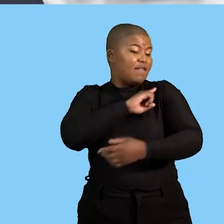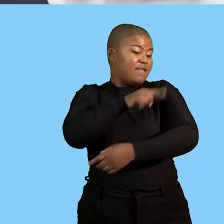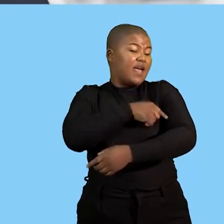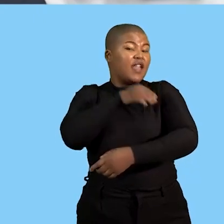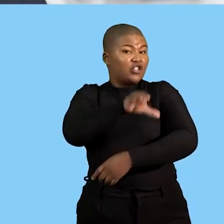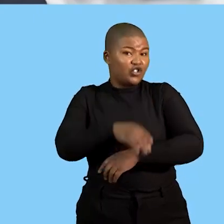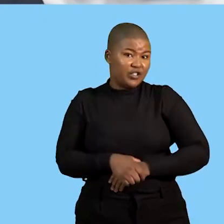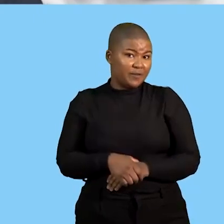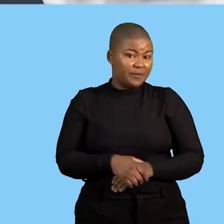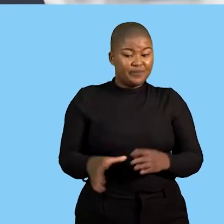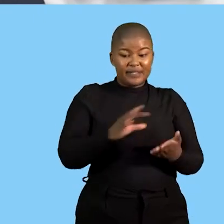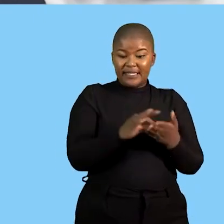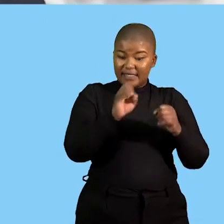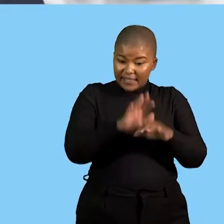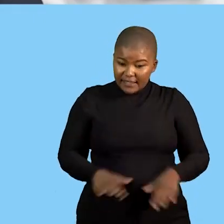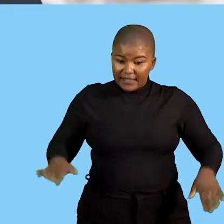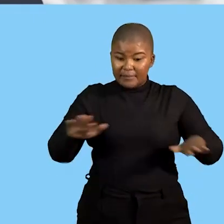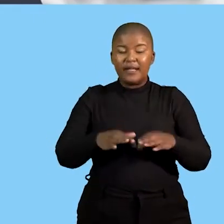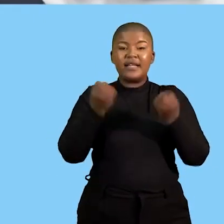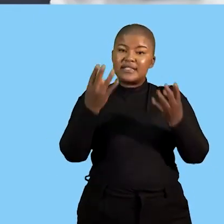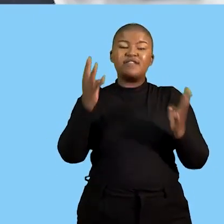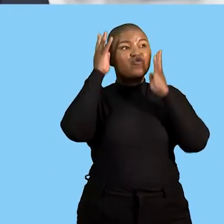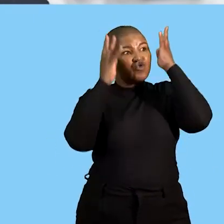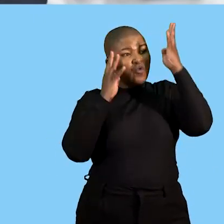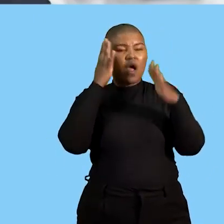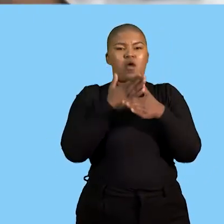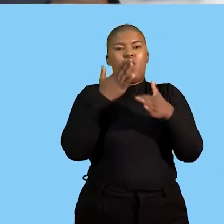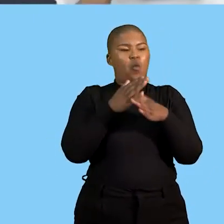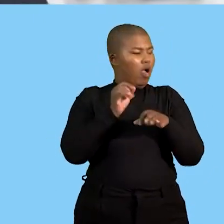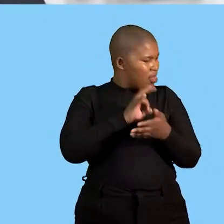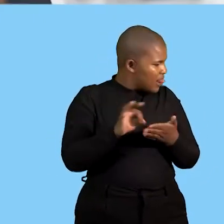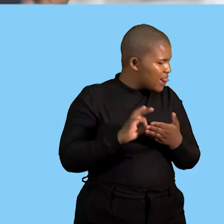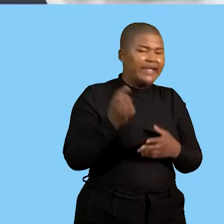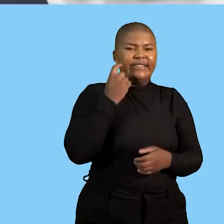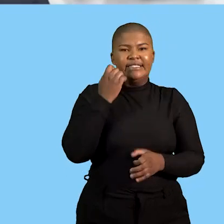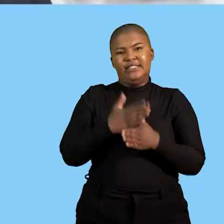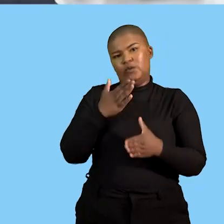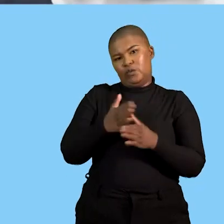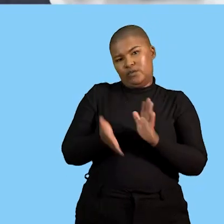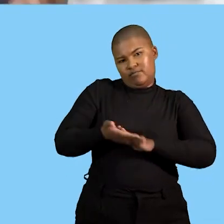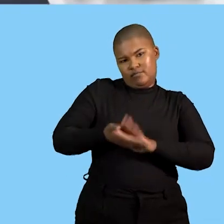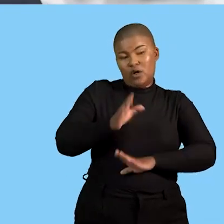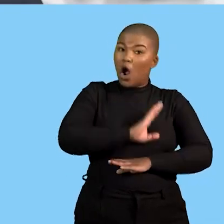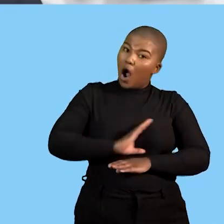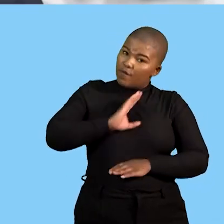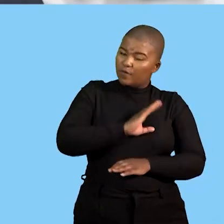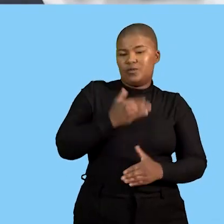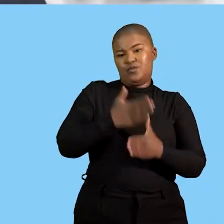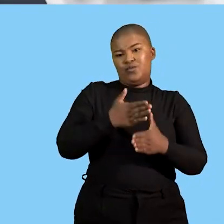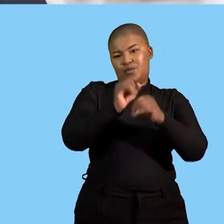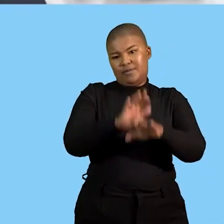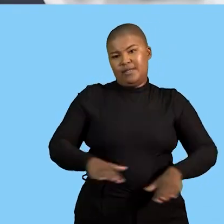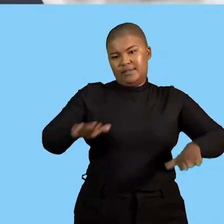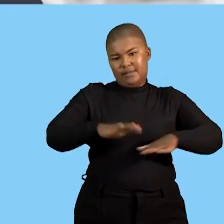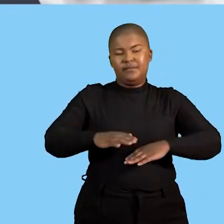The clean environment will lead to creativity and the workers becoming comfortable with